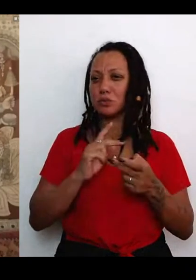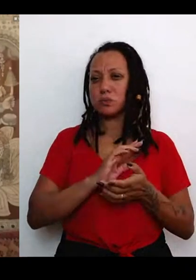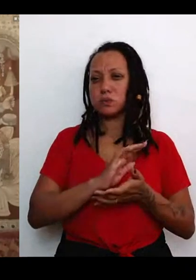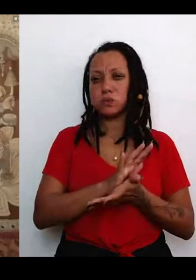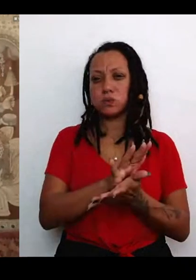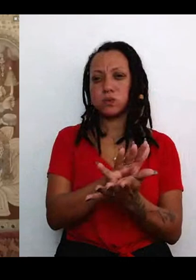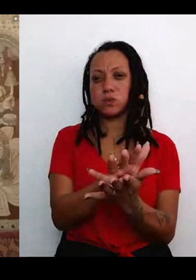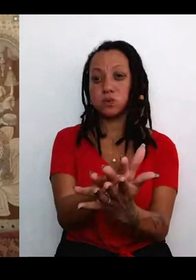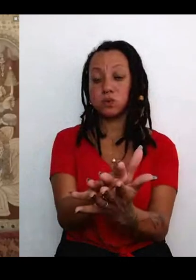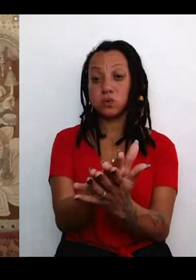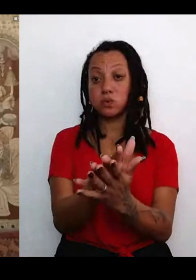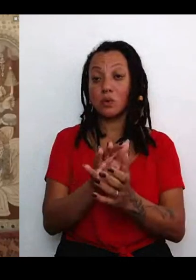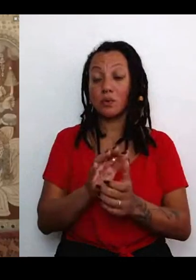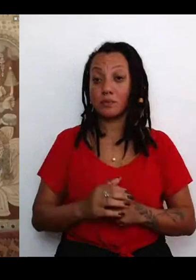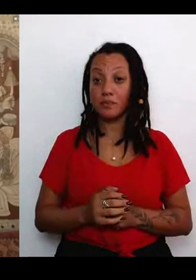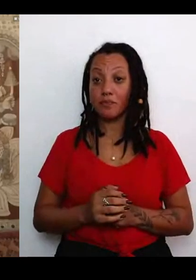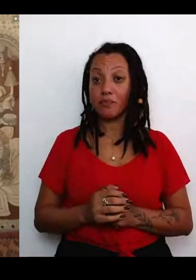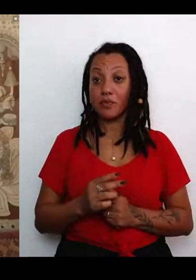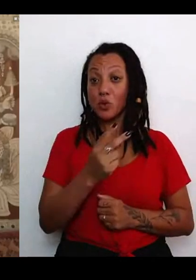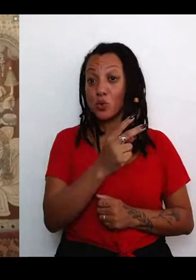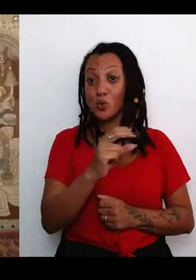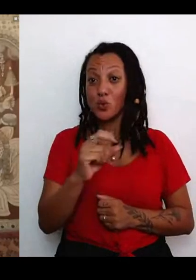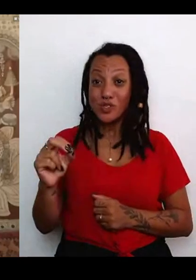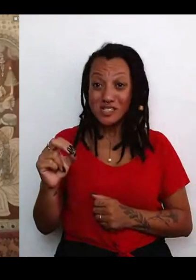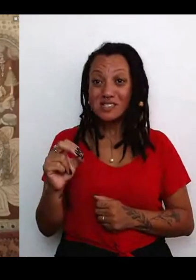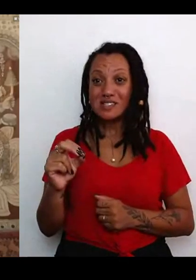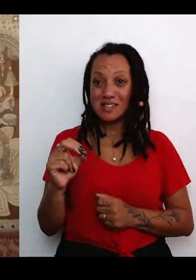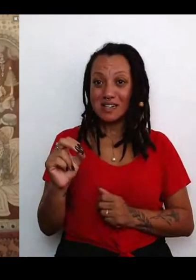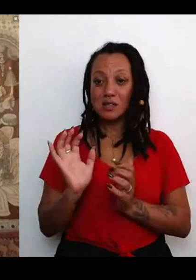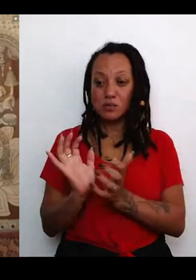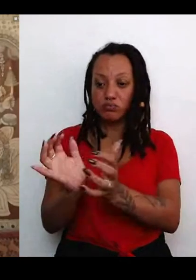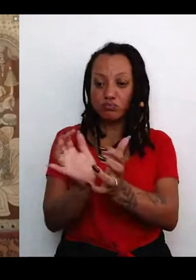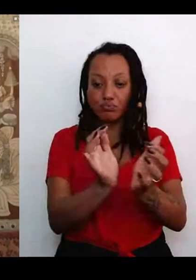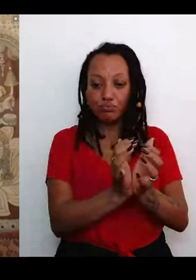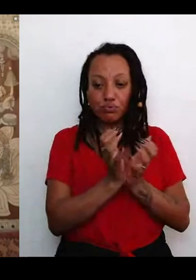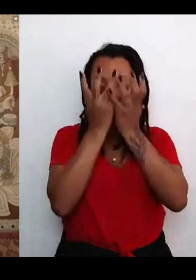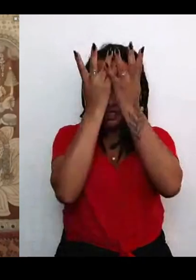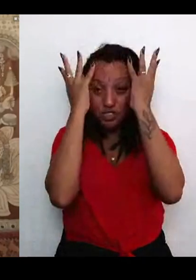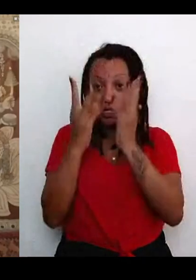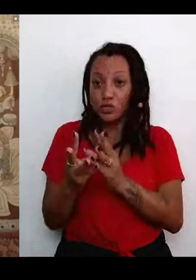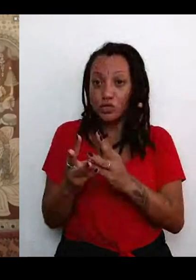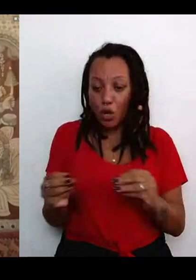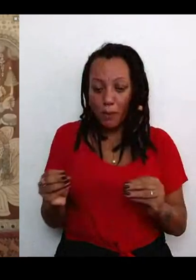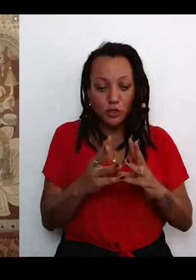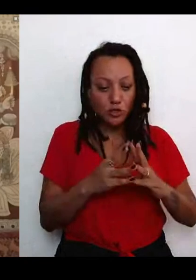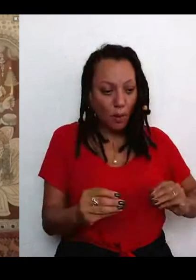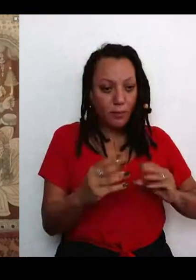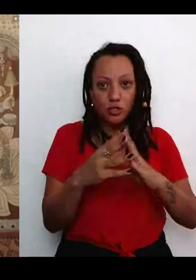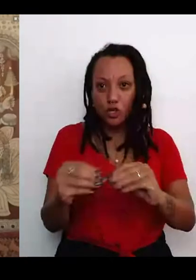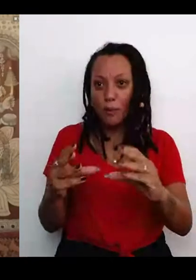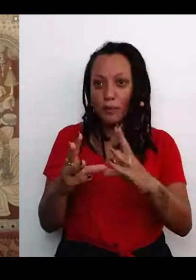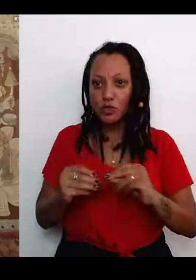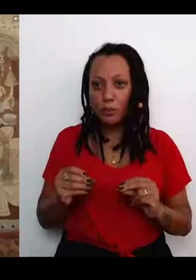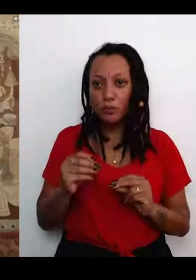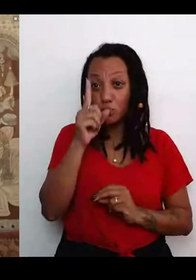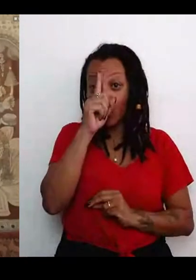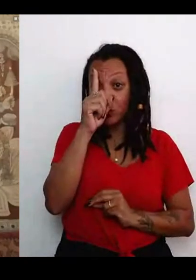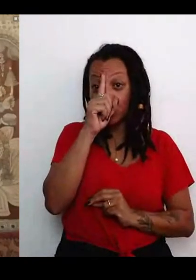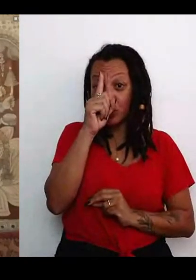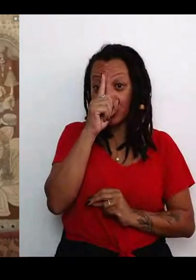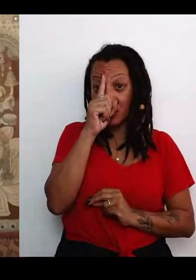and if you add to it the disappearing Humanity for lack of food for lack of water for lack of